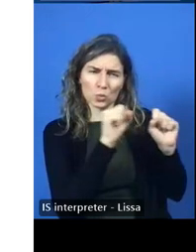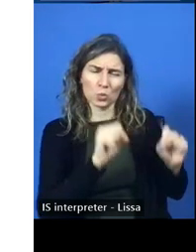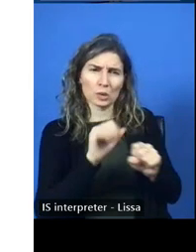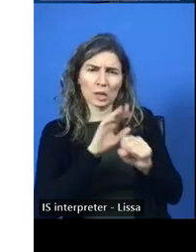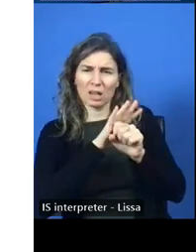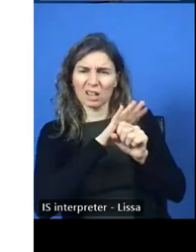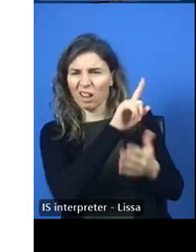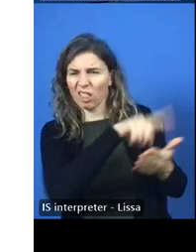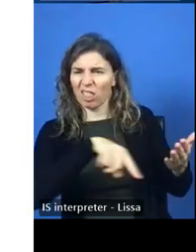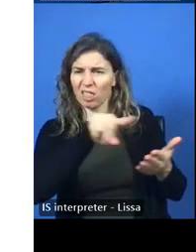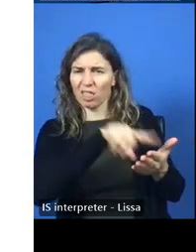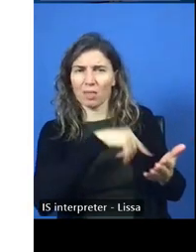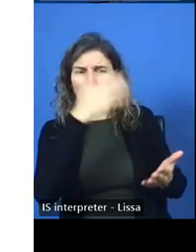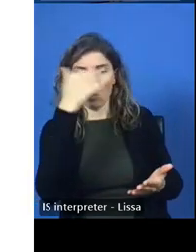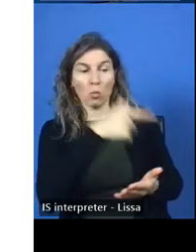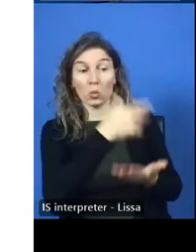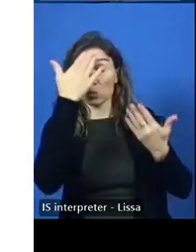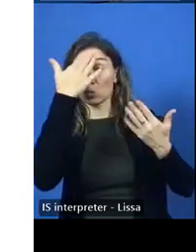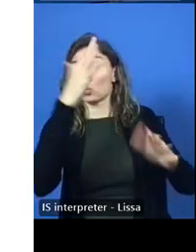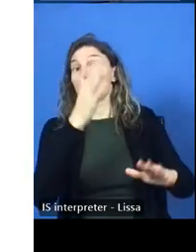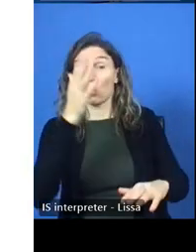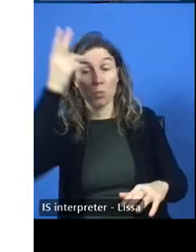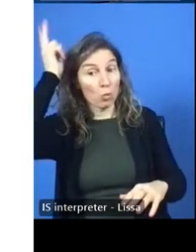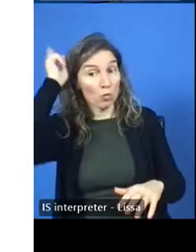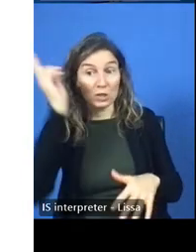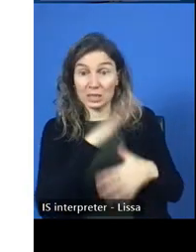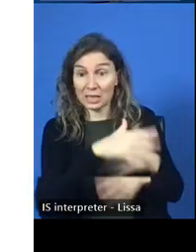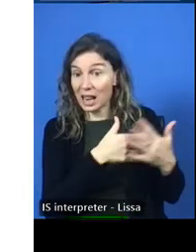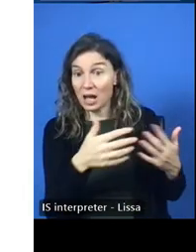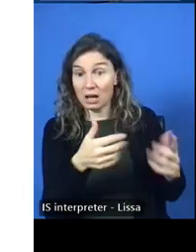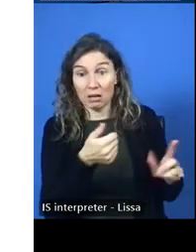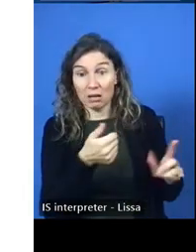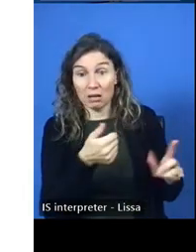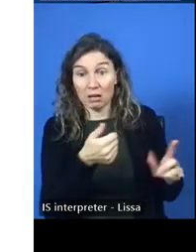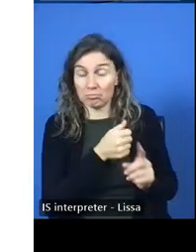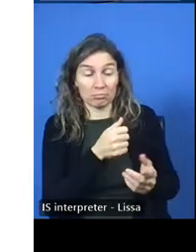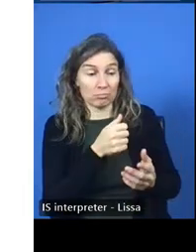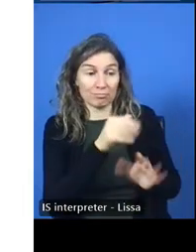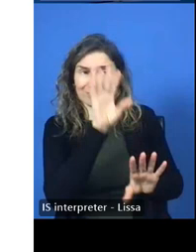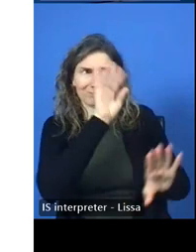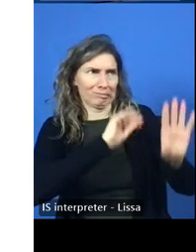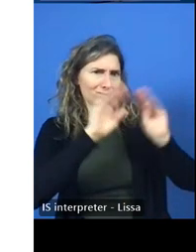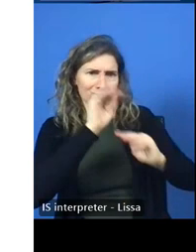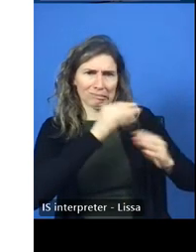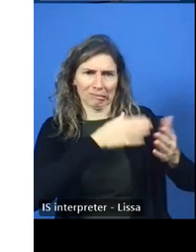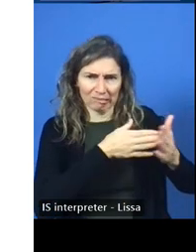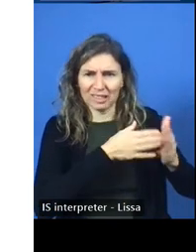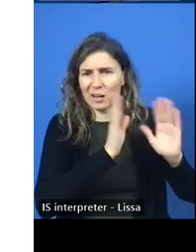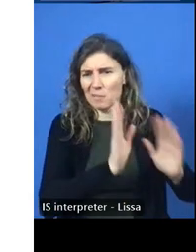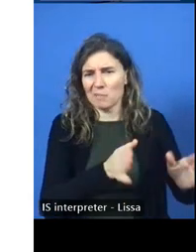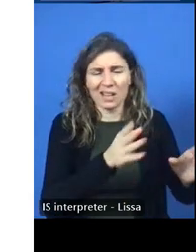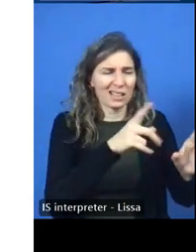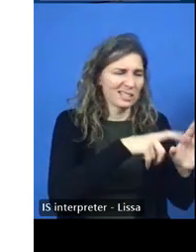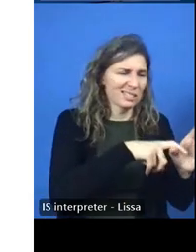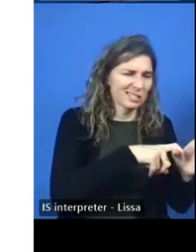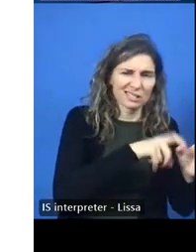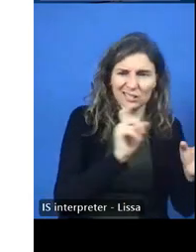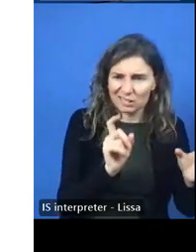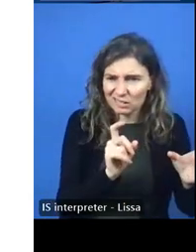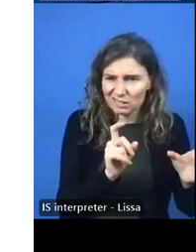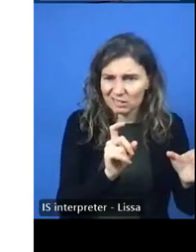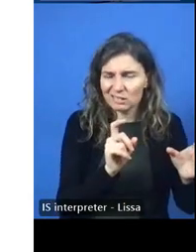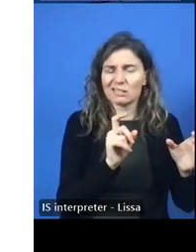Peruvian Sign Language. So, she wasn't actually able to learn in the schools and she had to drop the educational system also because